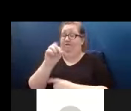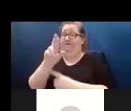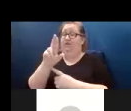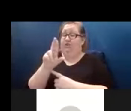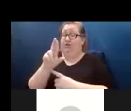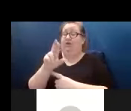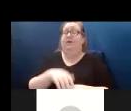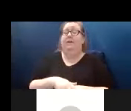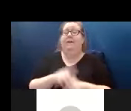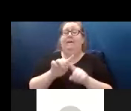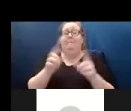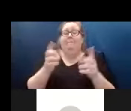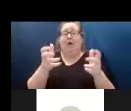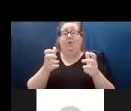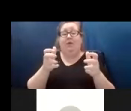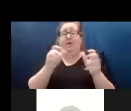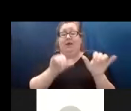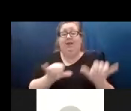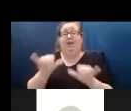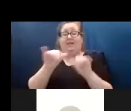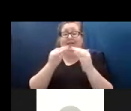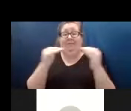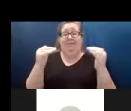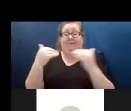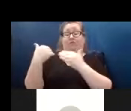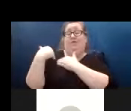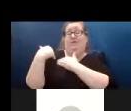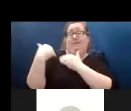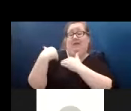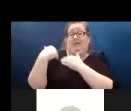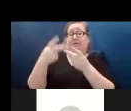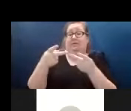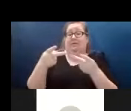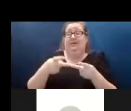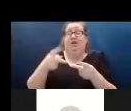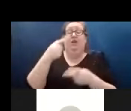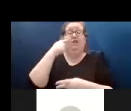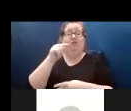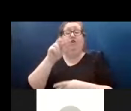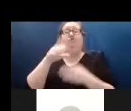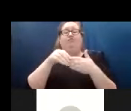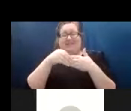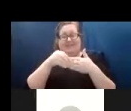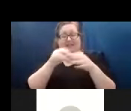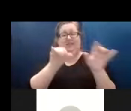level responsible position for resiliency as well to really work on this too.